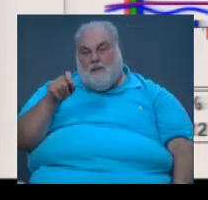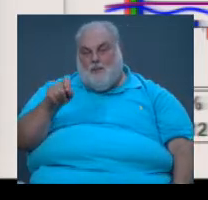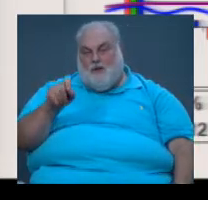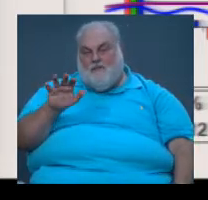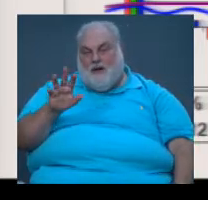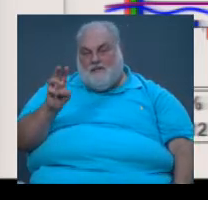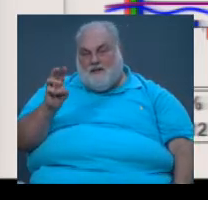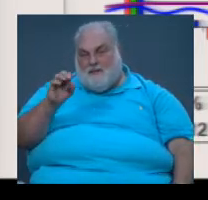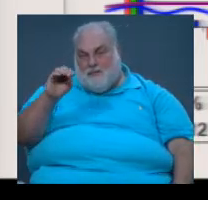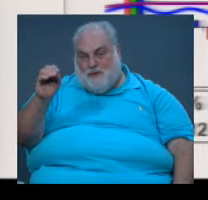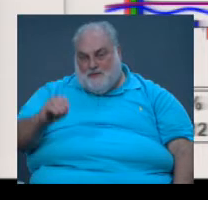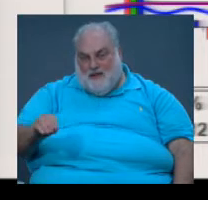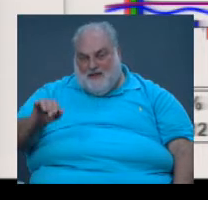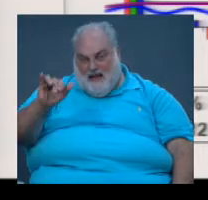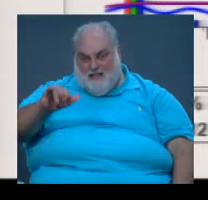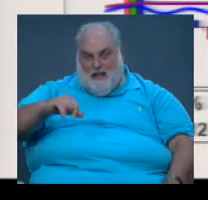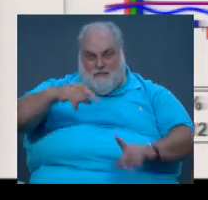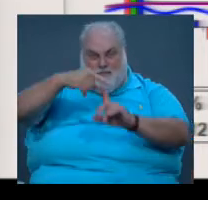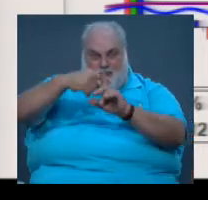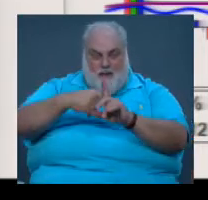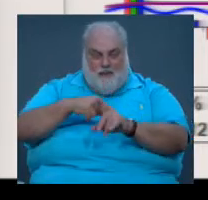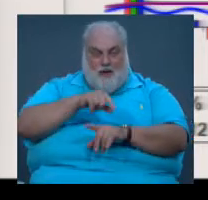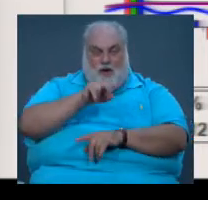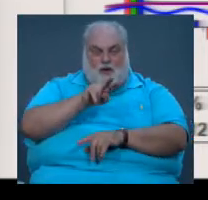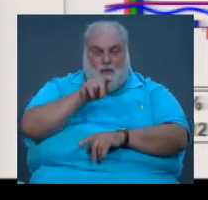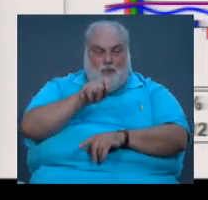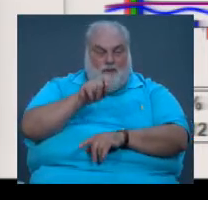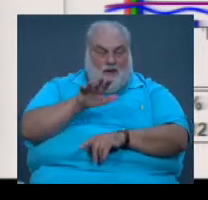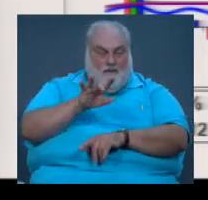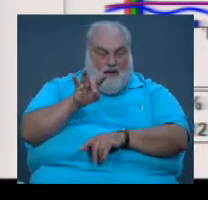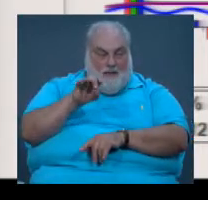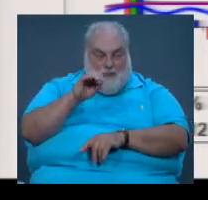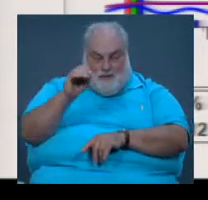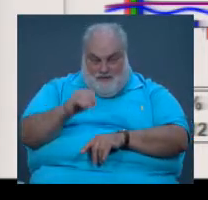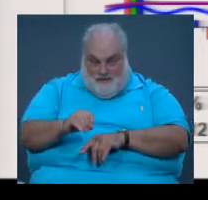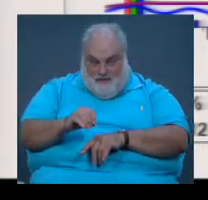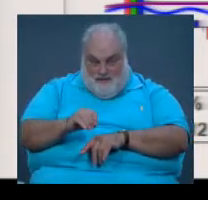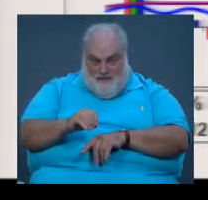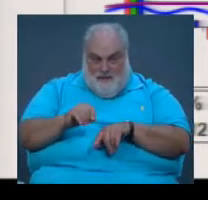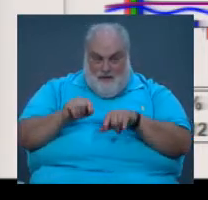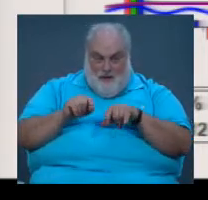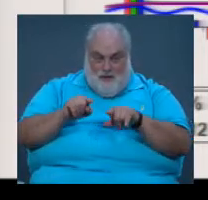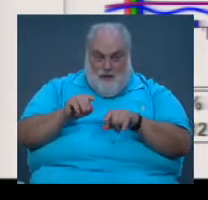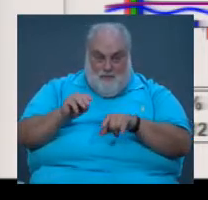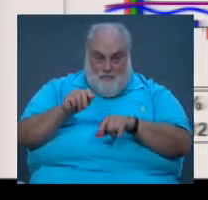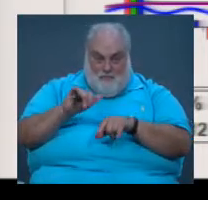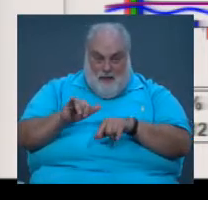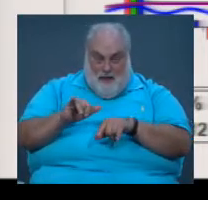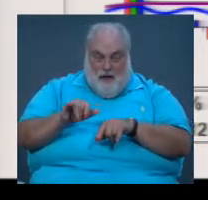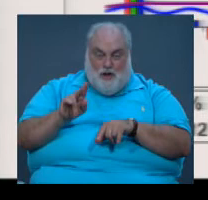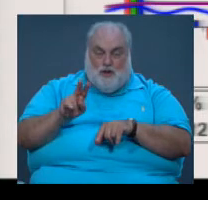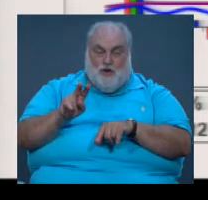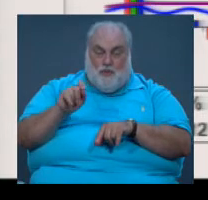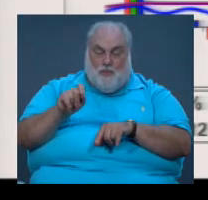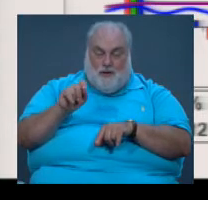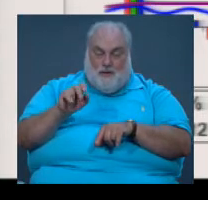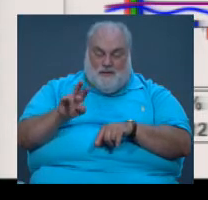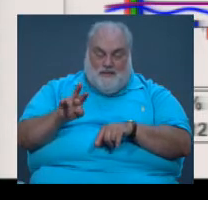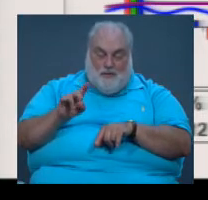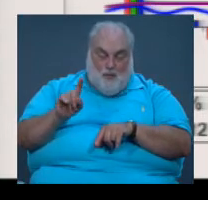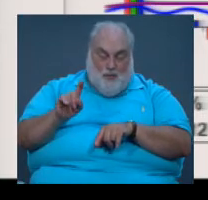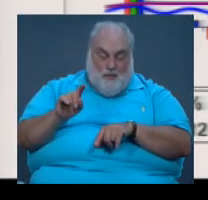14.56% growth that month, 2.58% in May, and